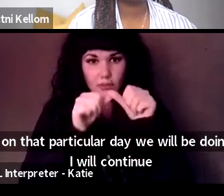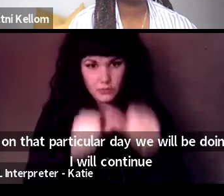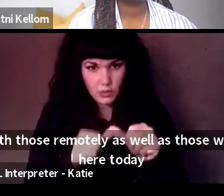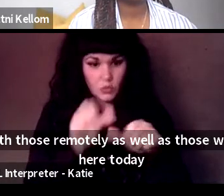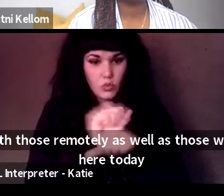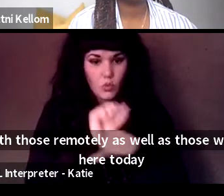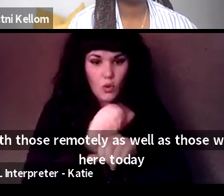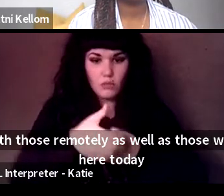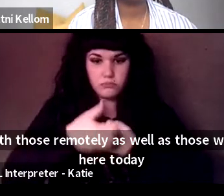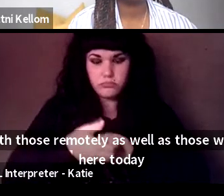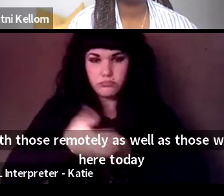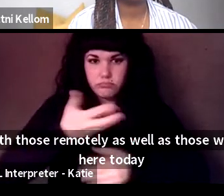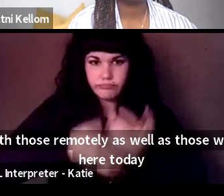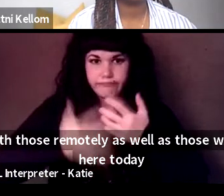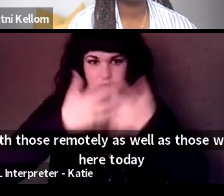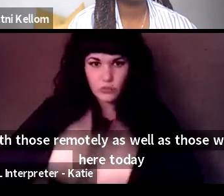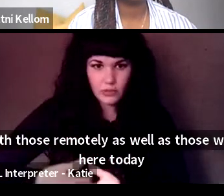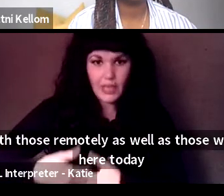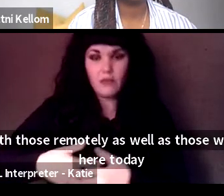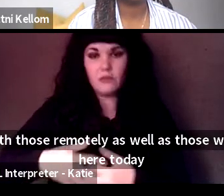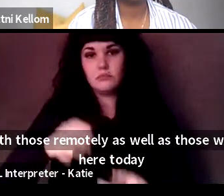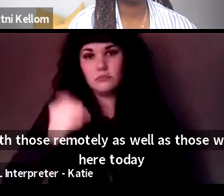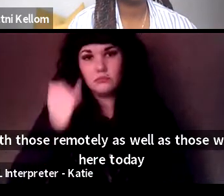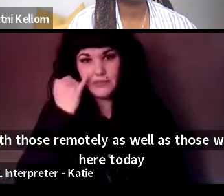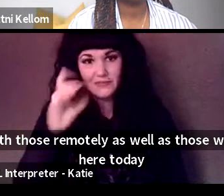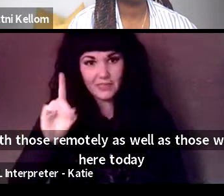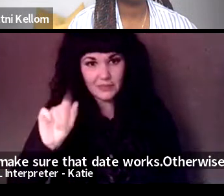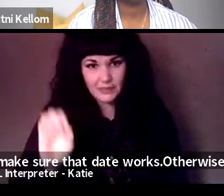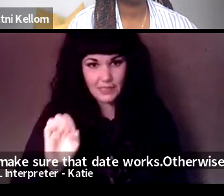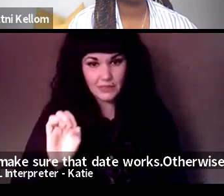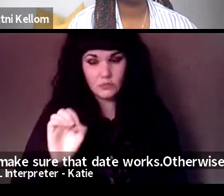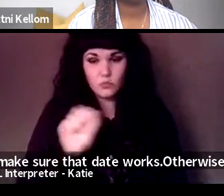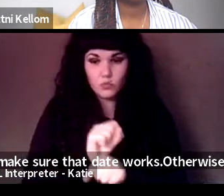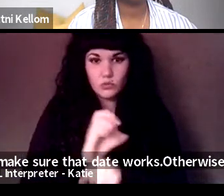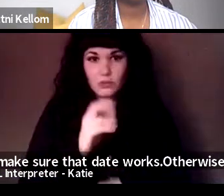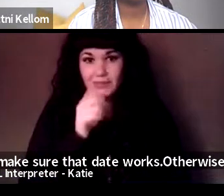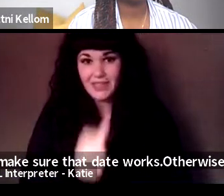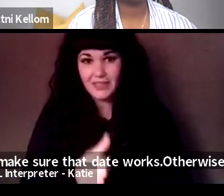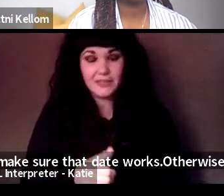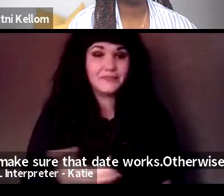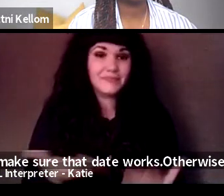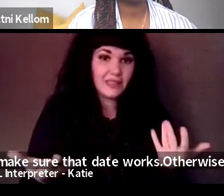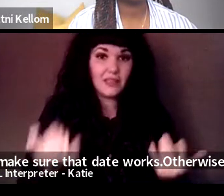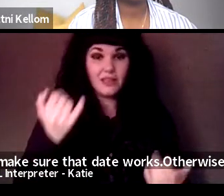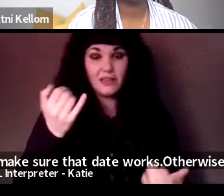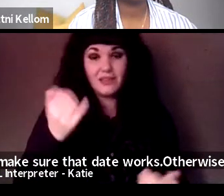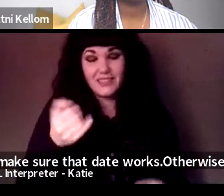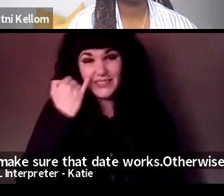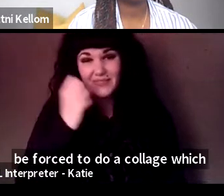works. Otherwise, I'll be forced to do a collage, which is really not a group picture.